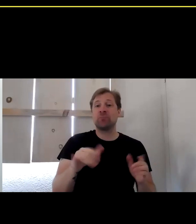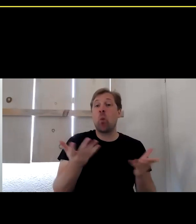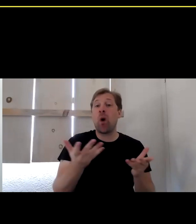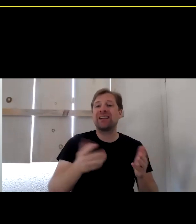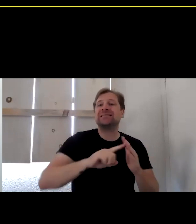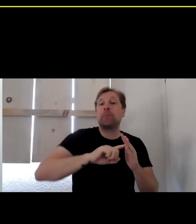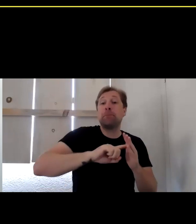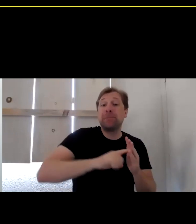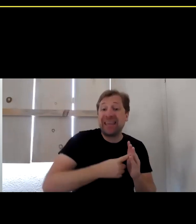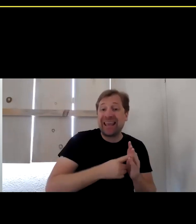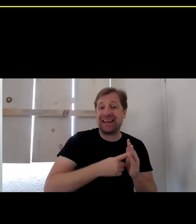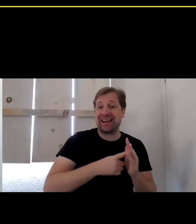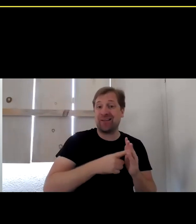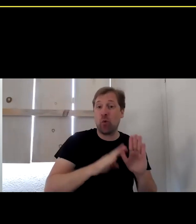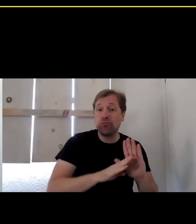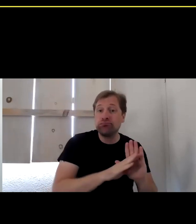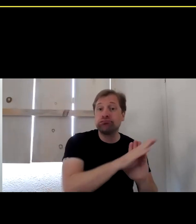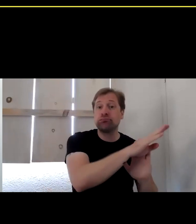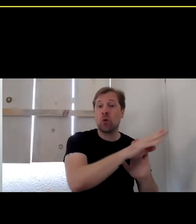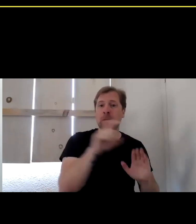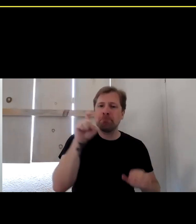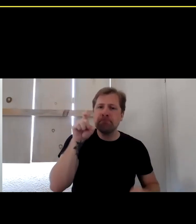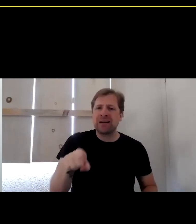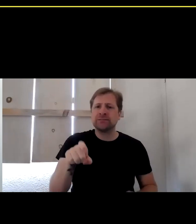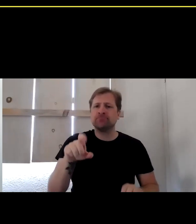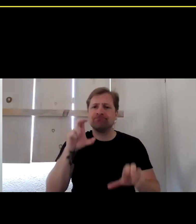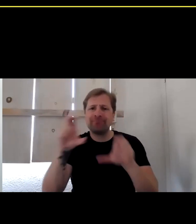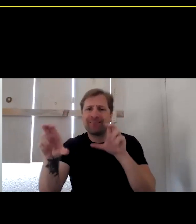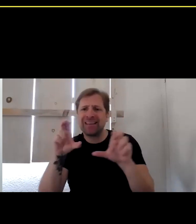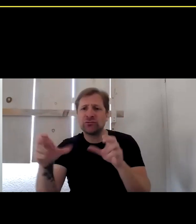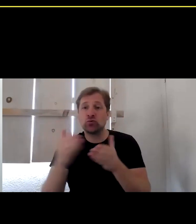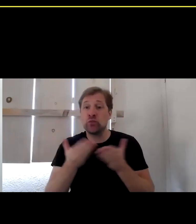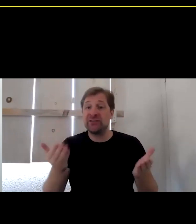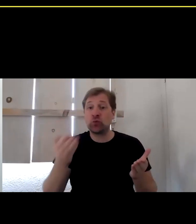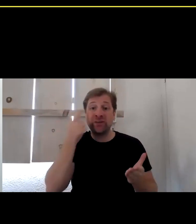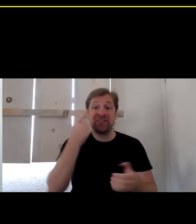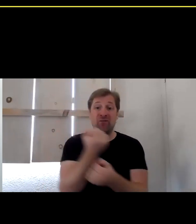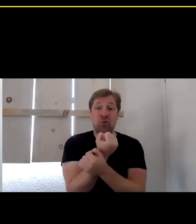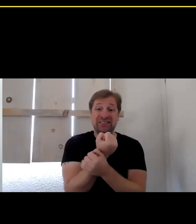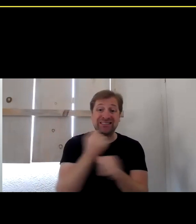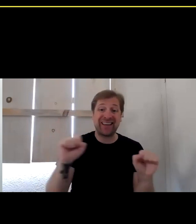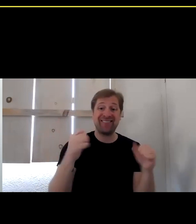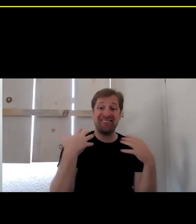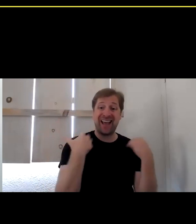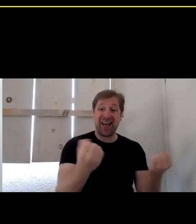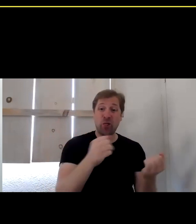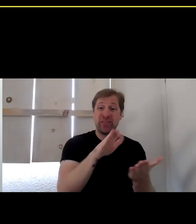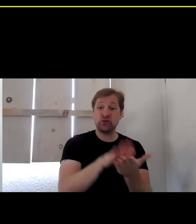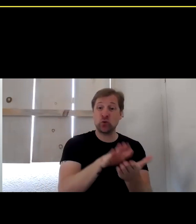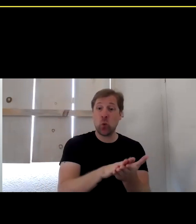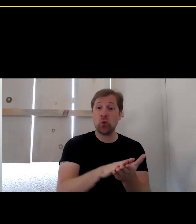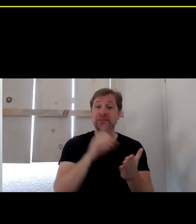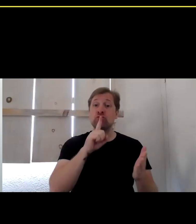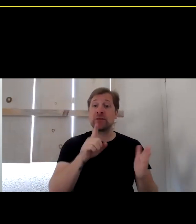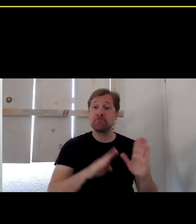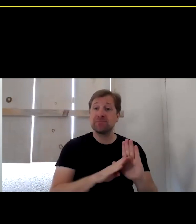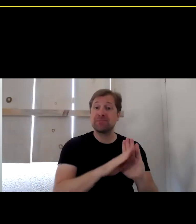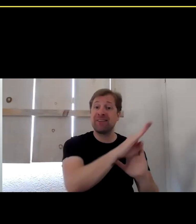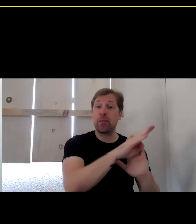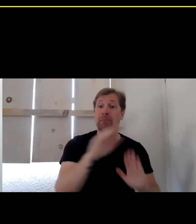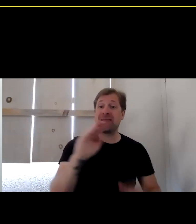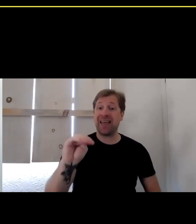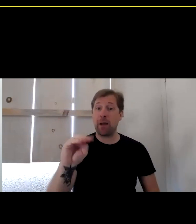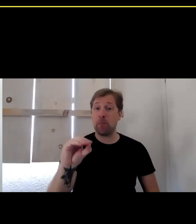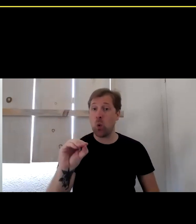We must invest more resources to create healthy and safe schools and to build on this MOU